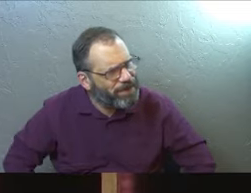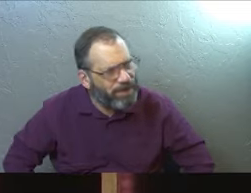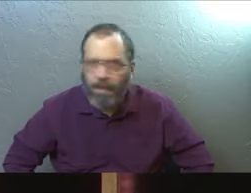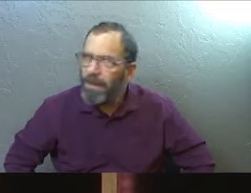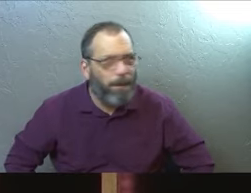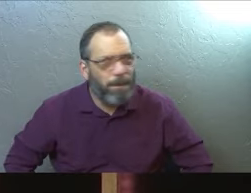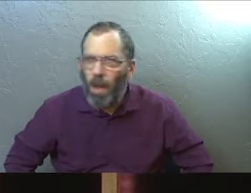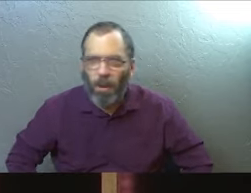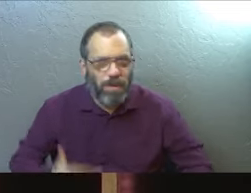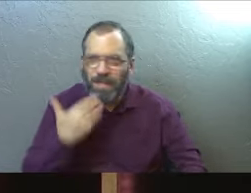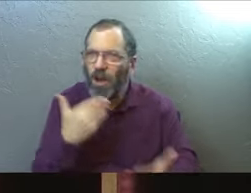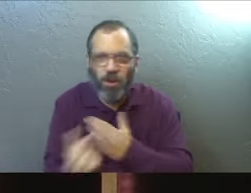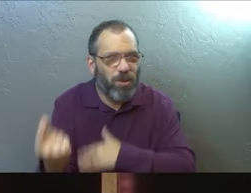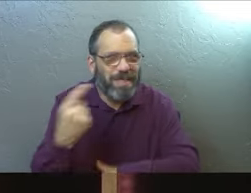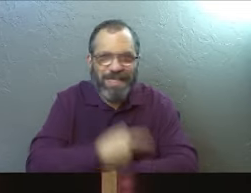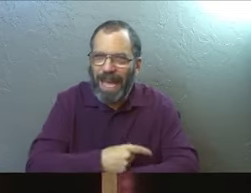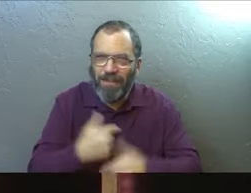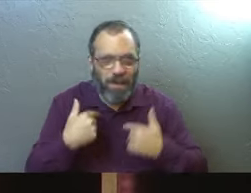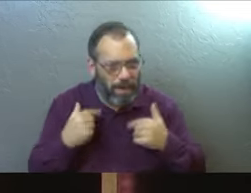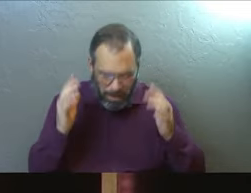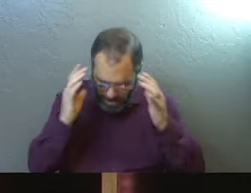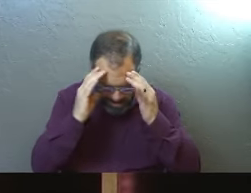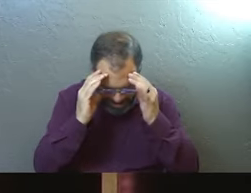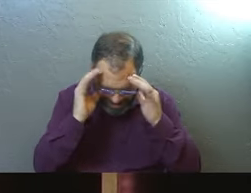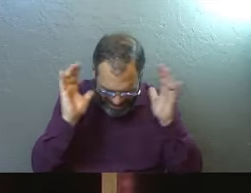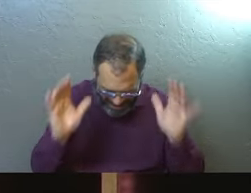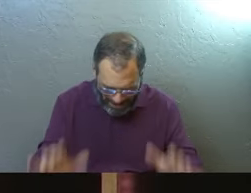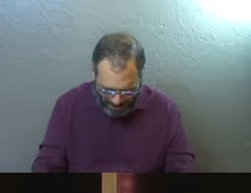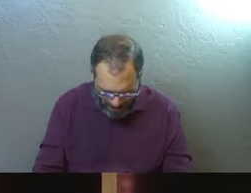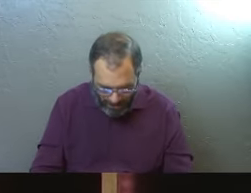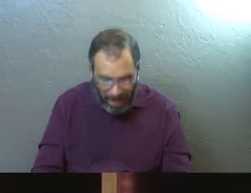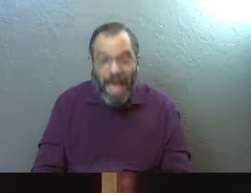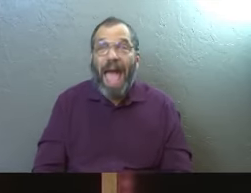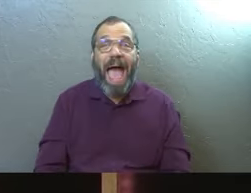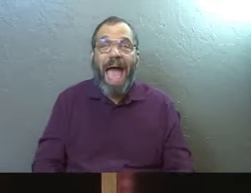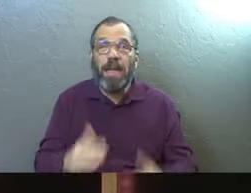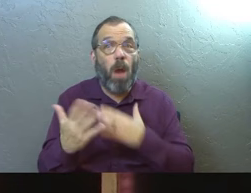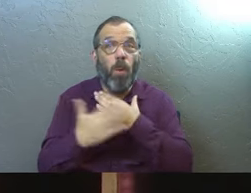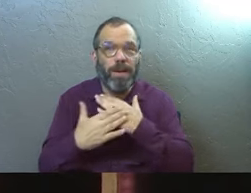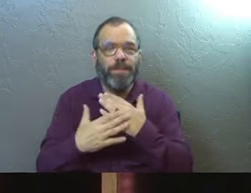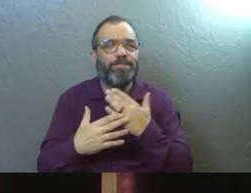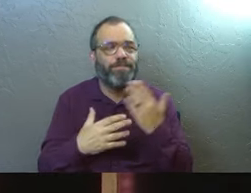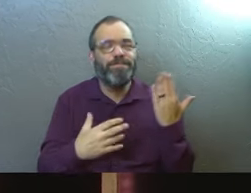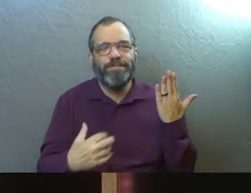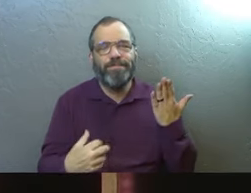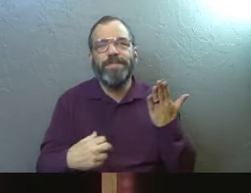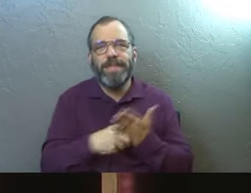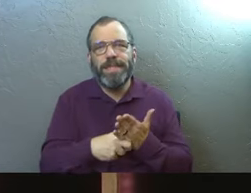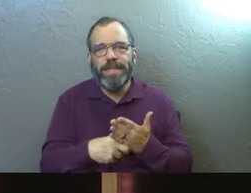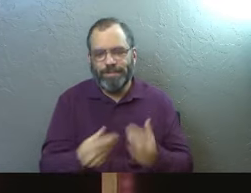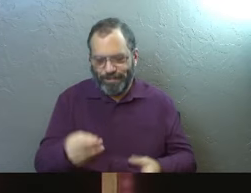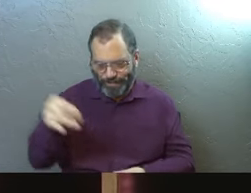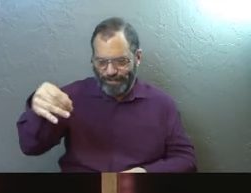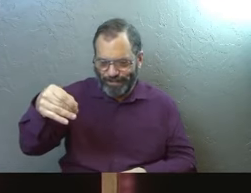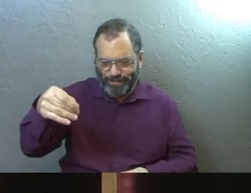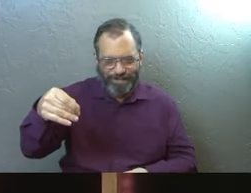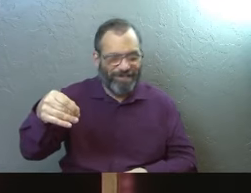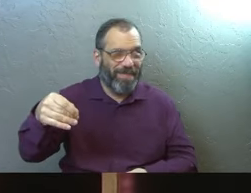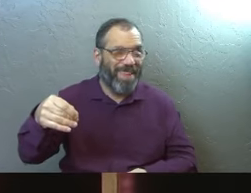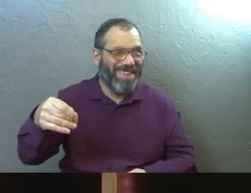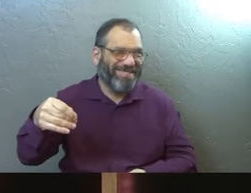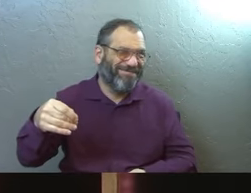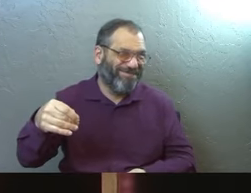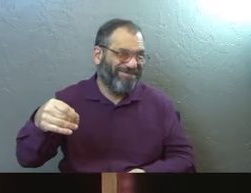It was not a great day. And it was not a great day for me. And it was not a warning. I got the ticket for real.